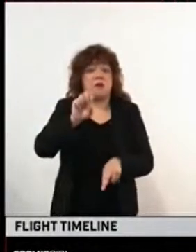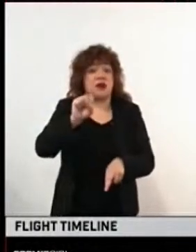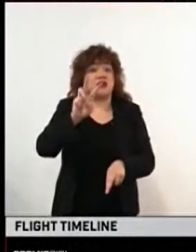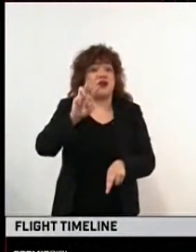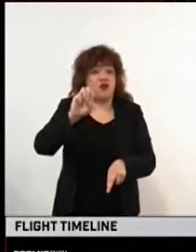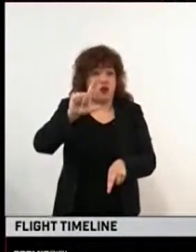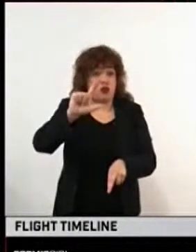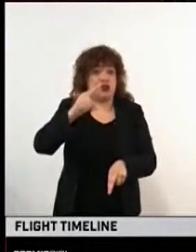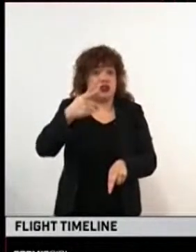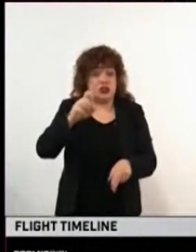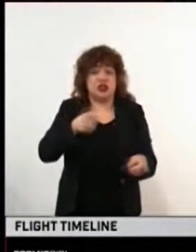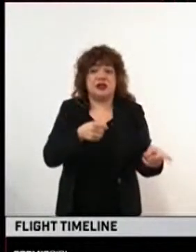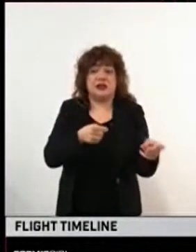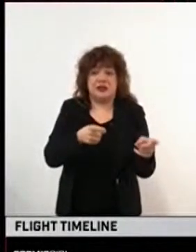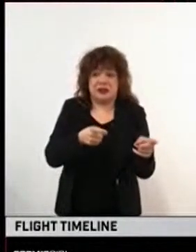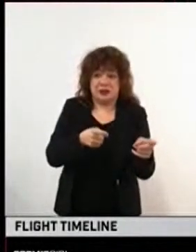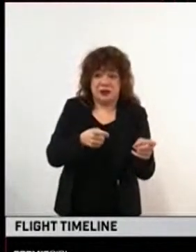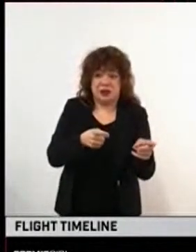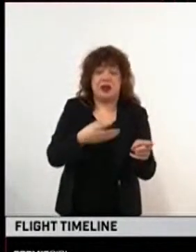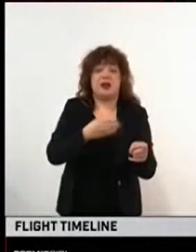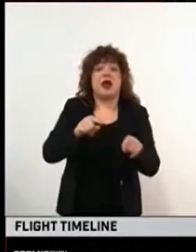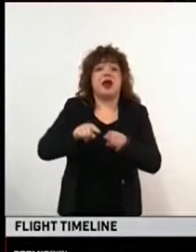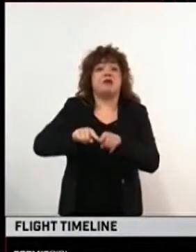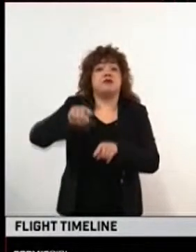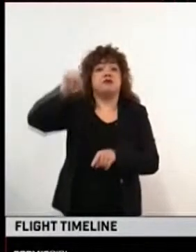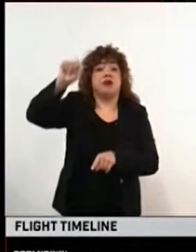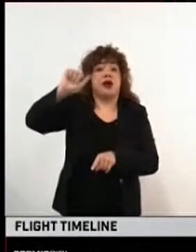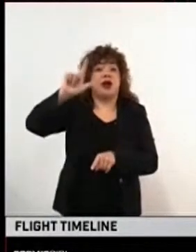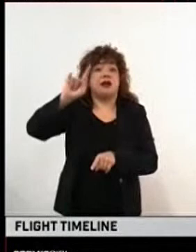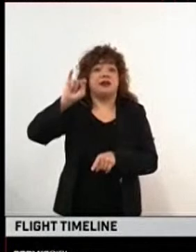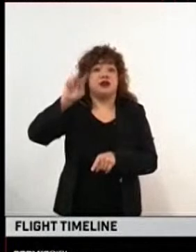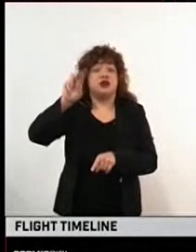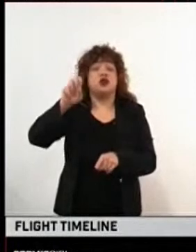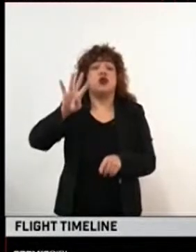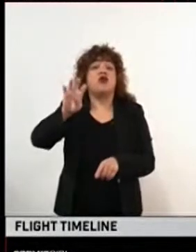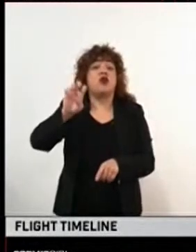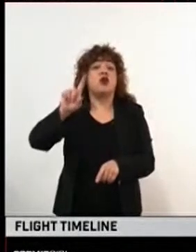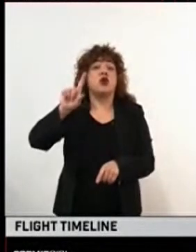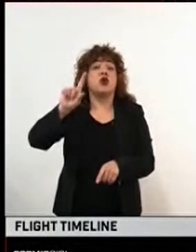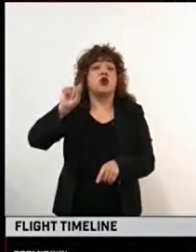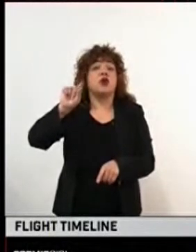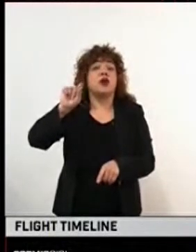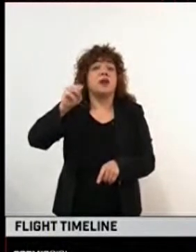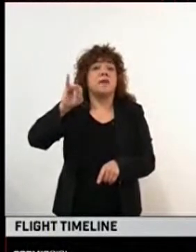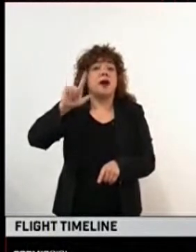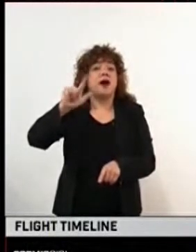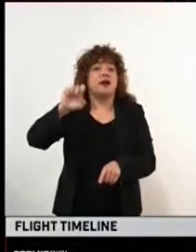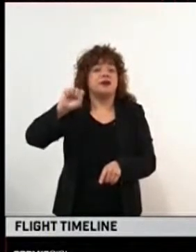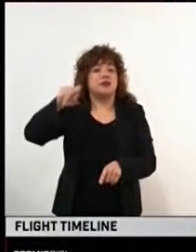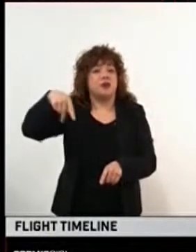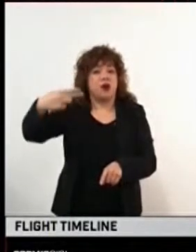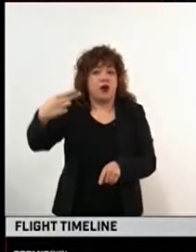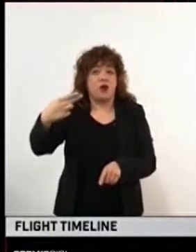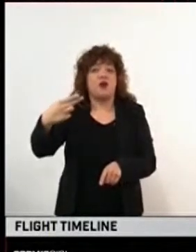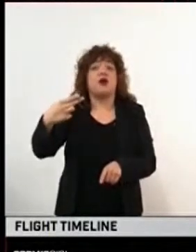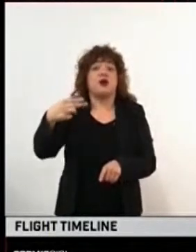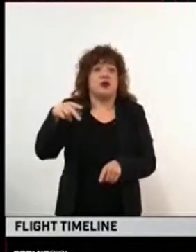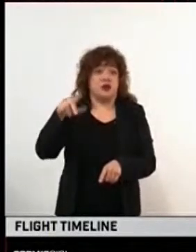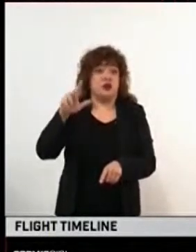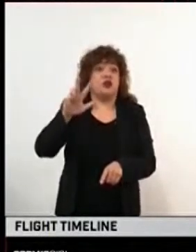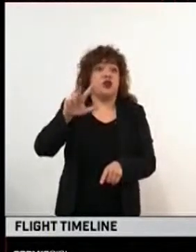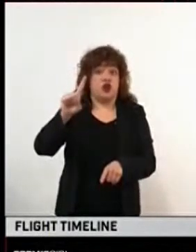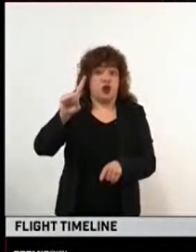and altitude of Cosmic Girl, which you can see is flying at 420 miles per hour at an altitude of 31,000 feet, as well as our